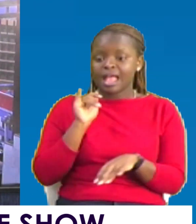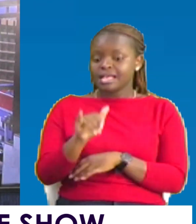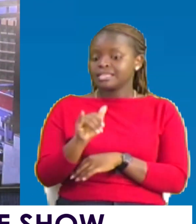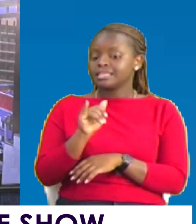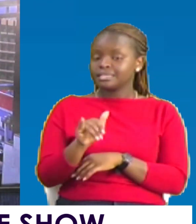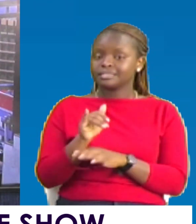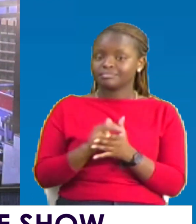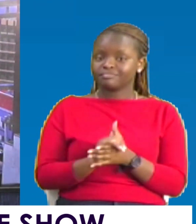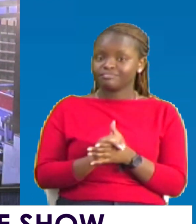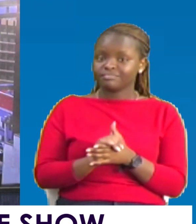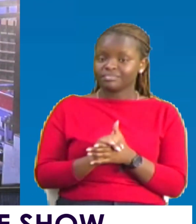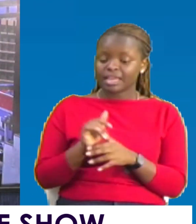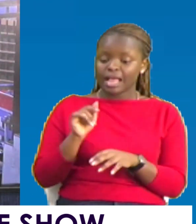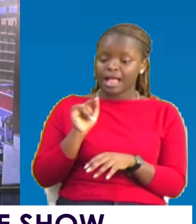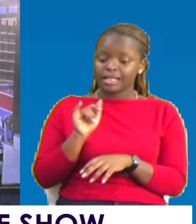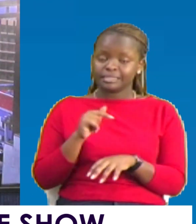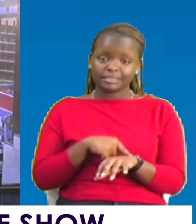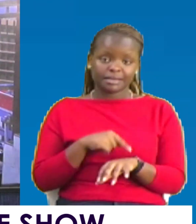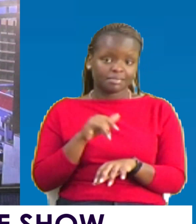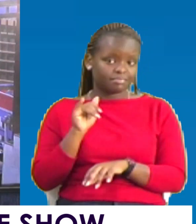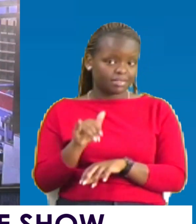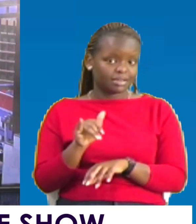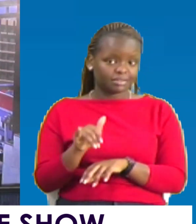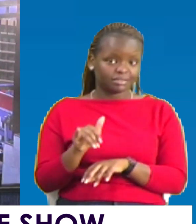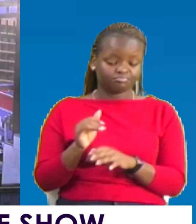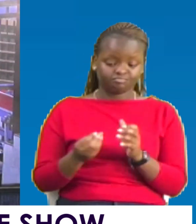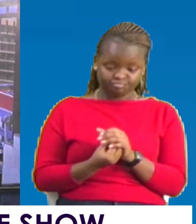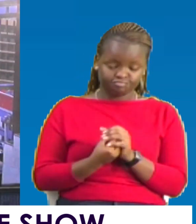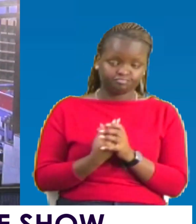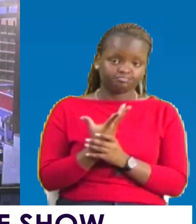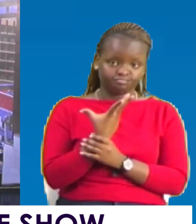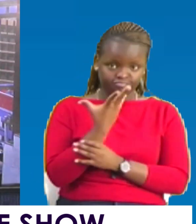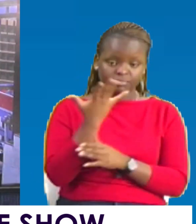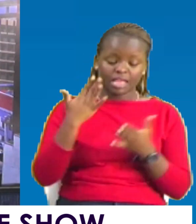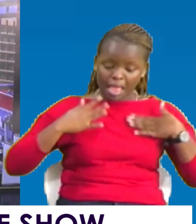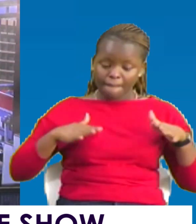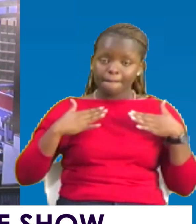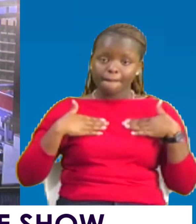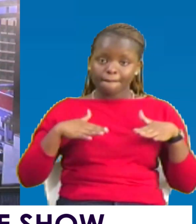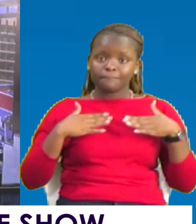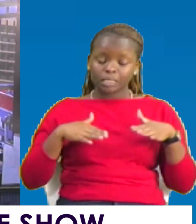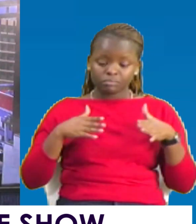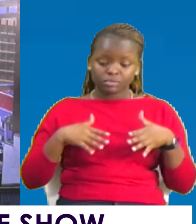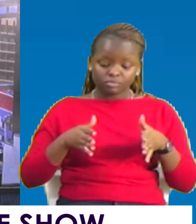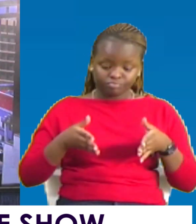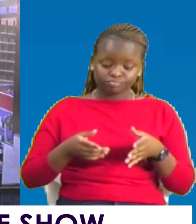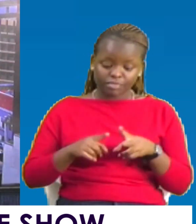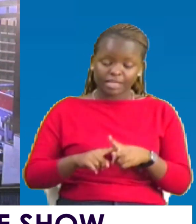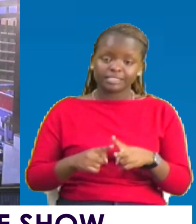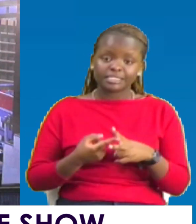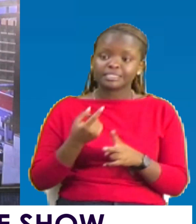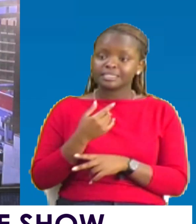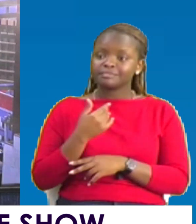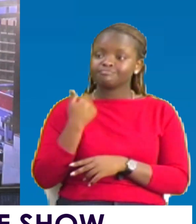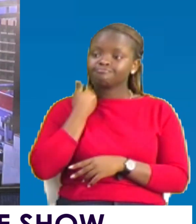is that in that kind of growth, people were birthed into bitterness. There are people who